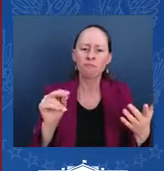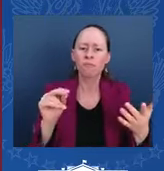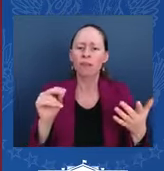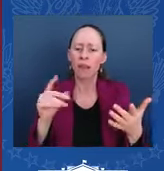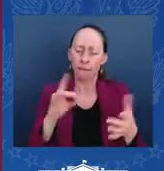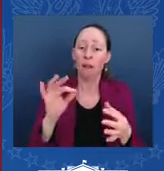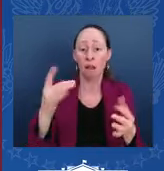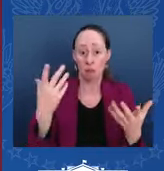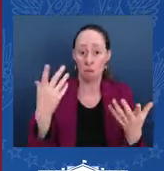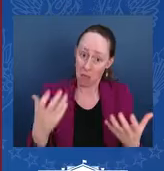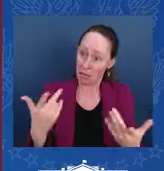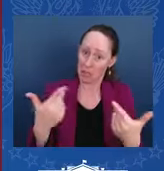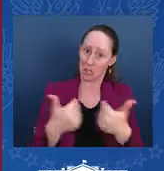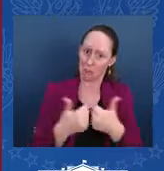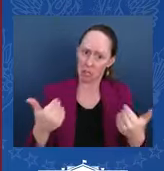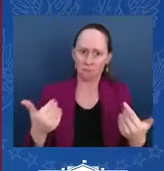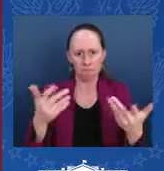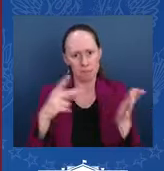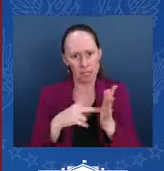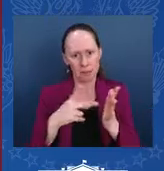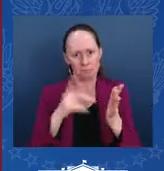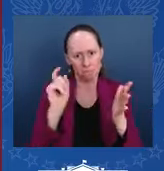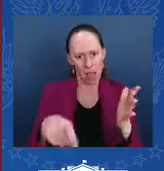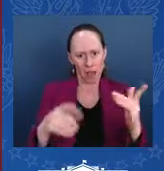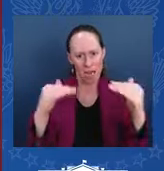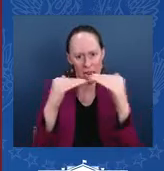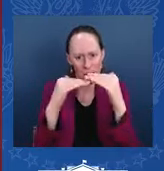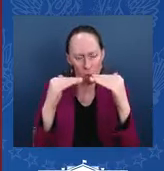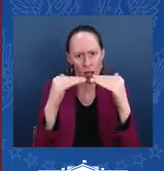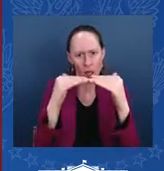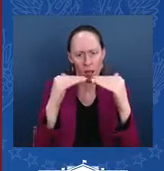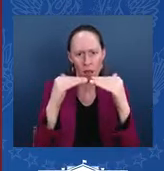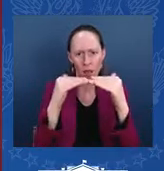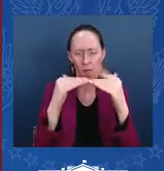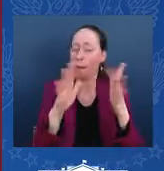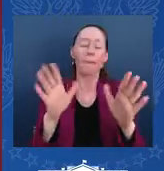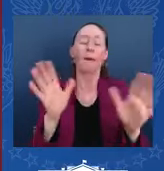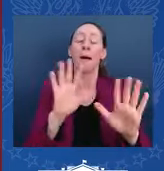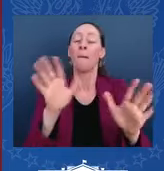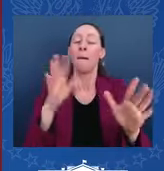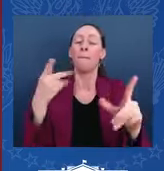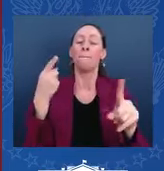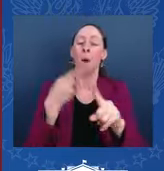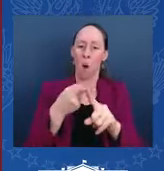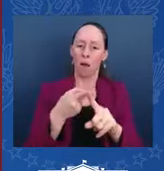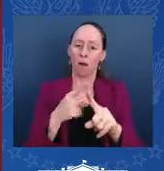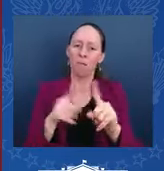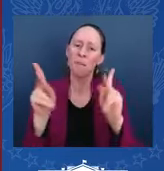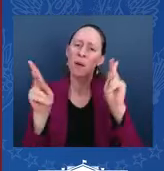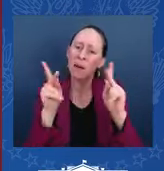white school. My generic point is people change. But these guys just keep getting